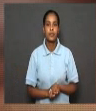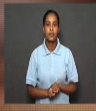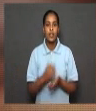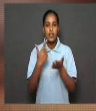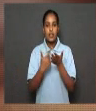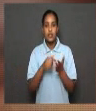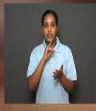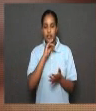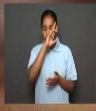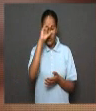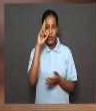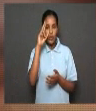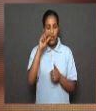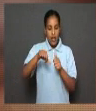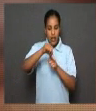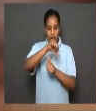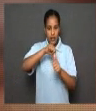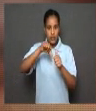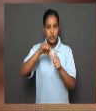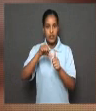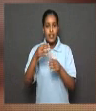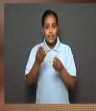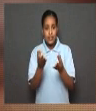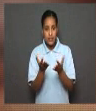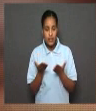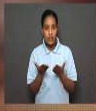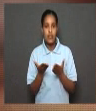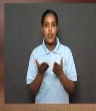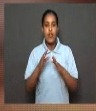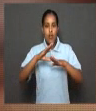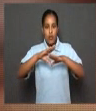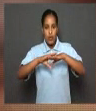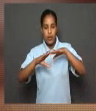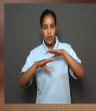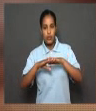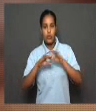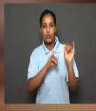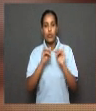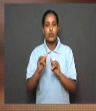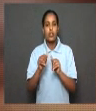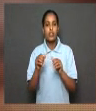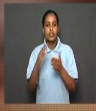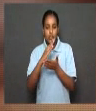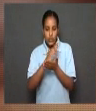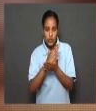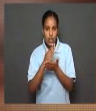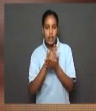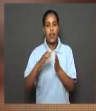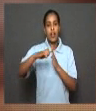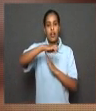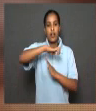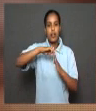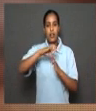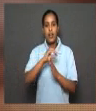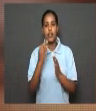This is because atoms need orbital overlap in order to share electrons